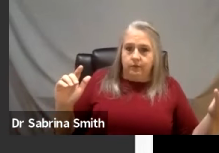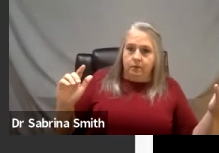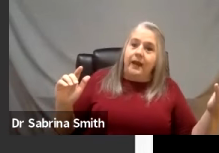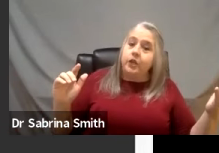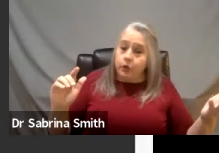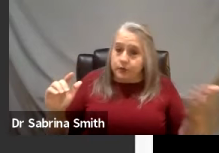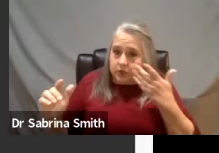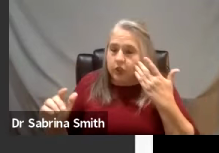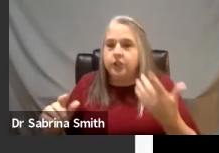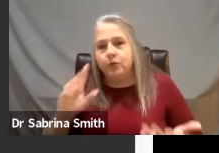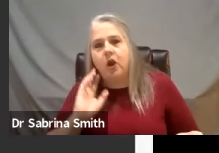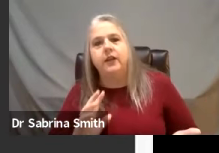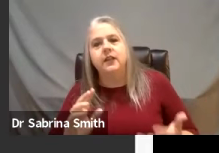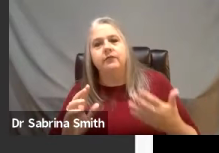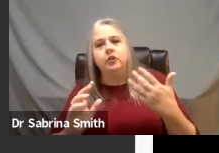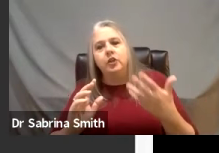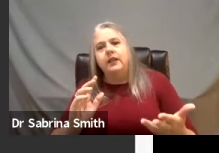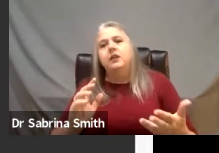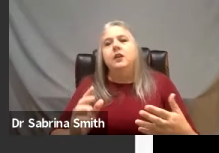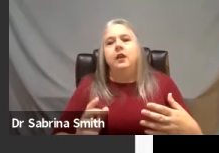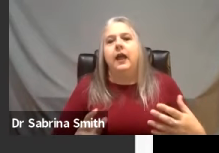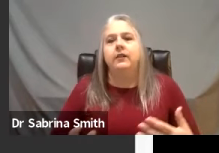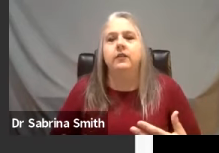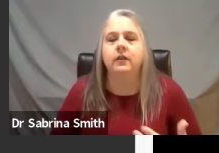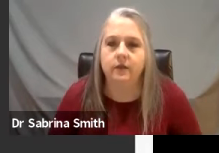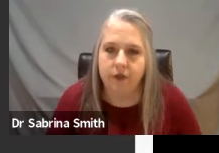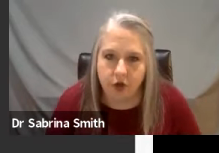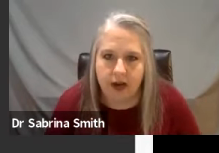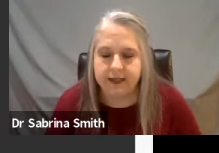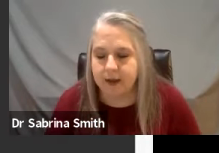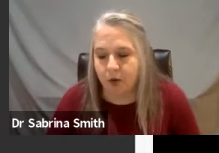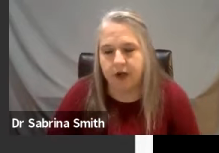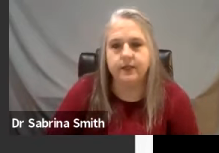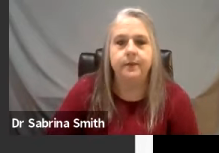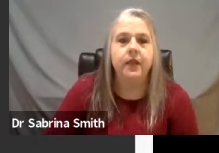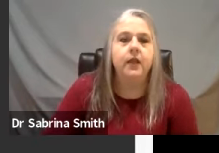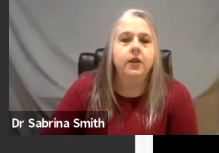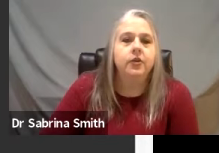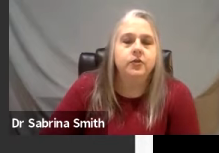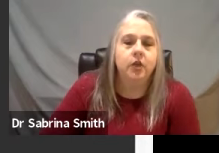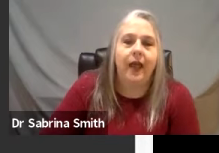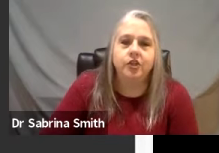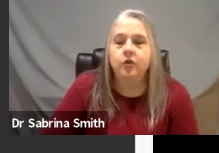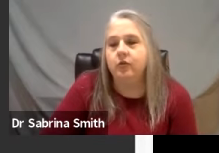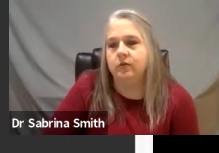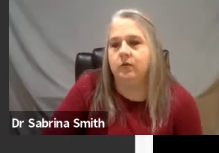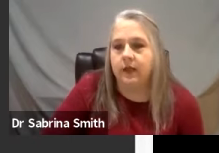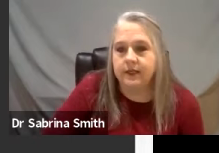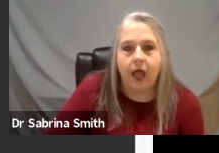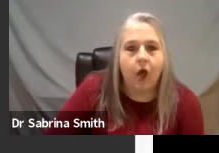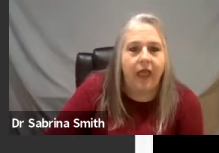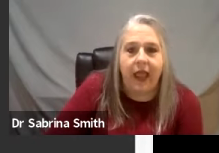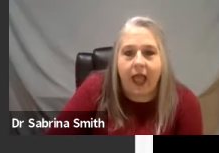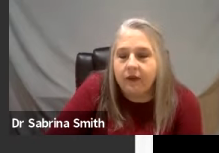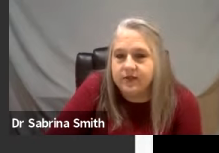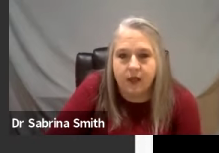rater might use to look at your product if they're looking at your hands up product. So as you can